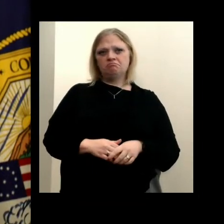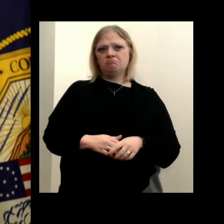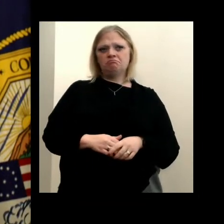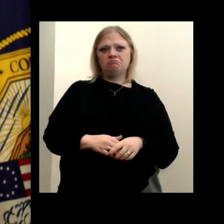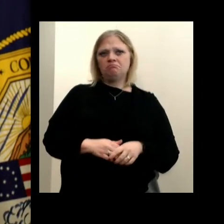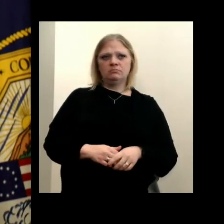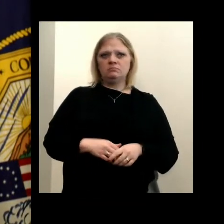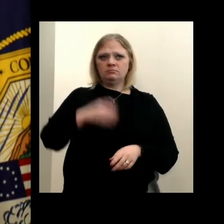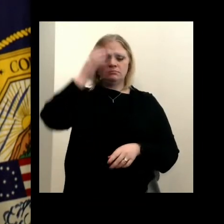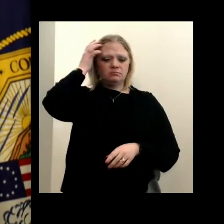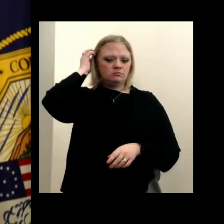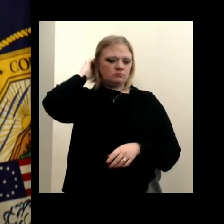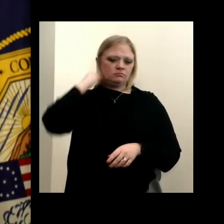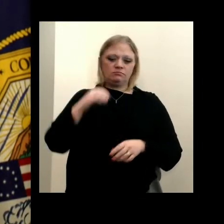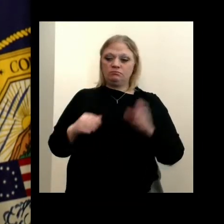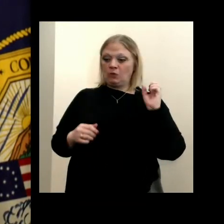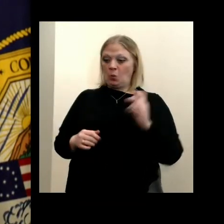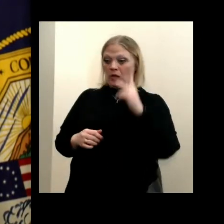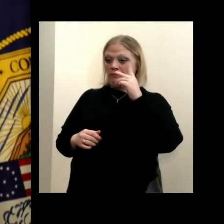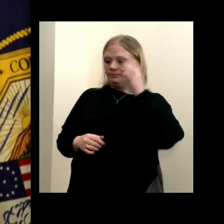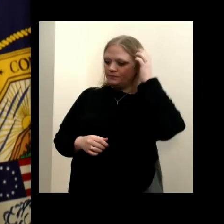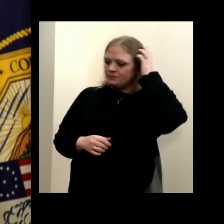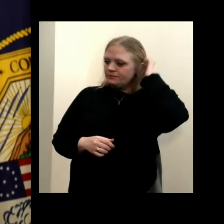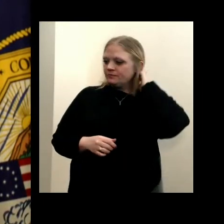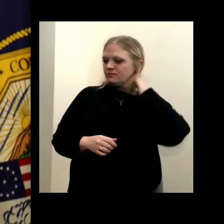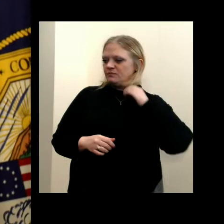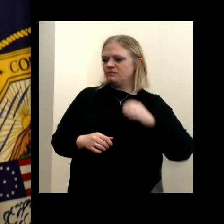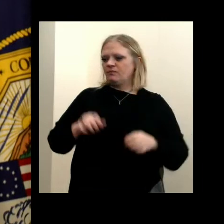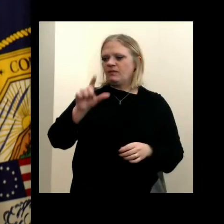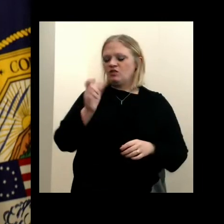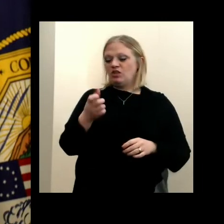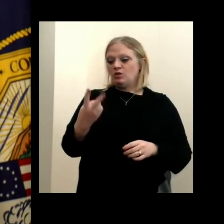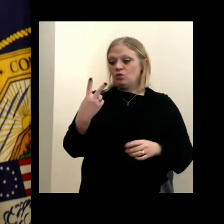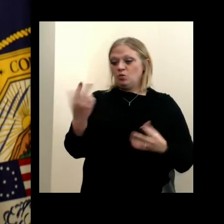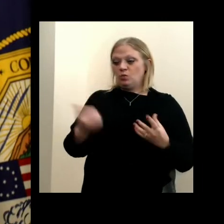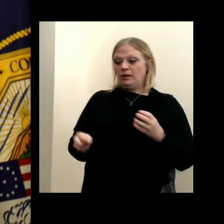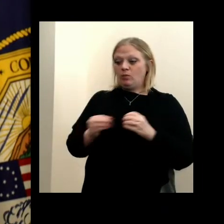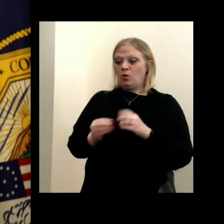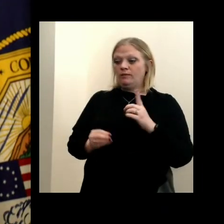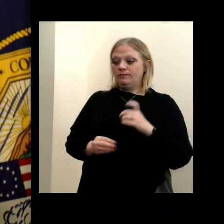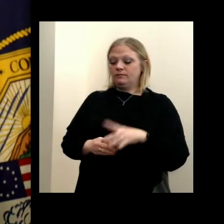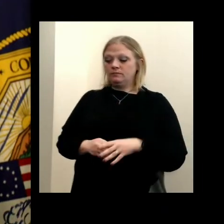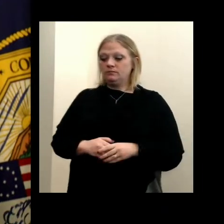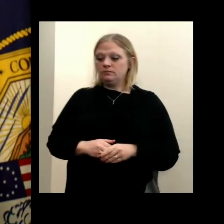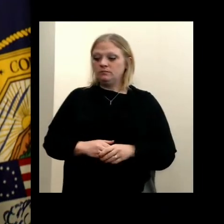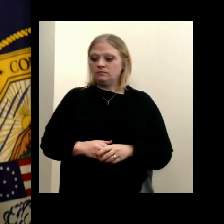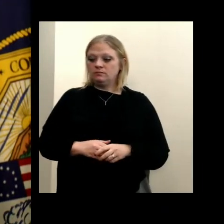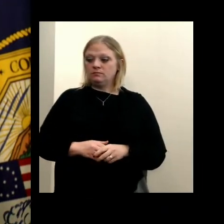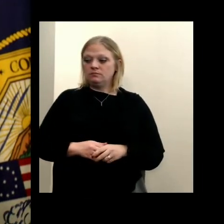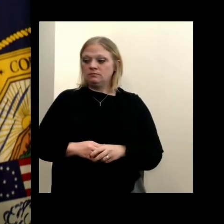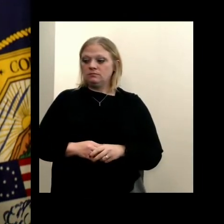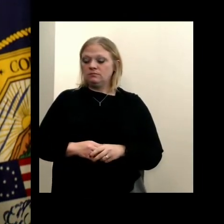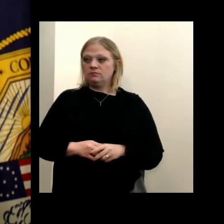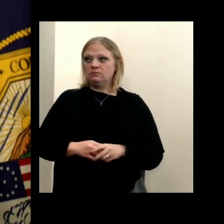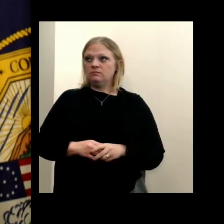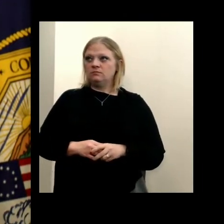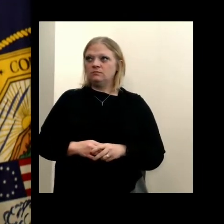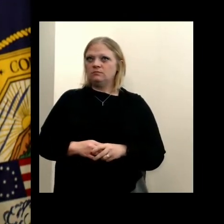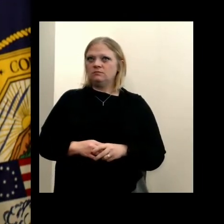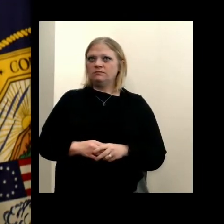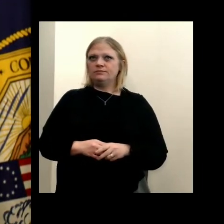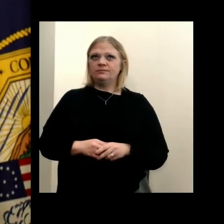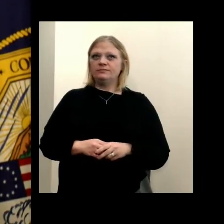that. Channel 2? Okay. Okay. Dave McKinley, any more questions? Ave?